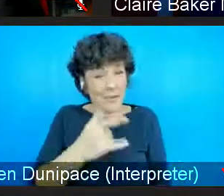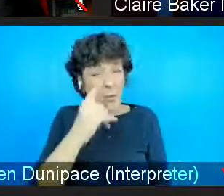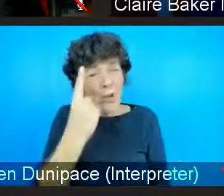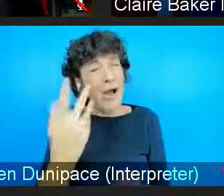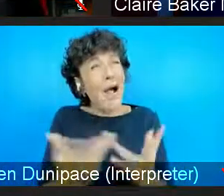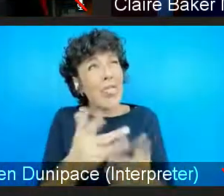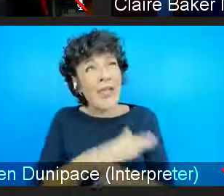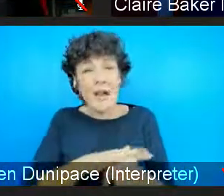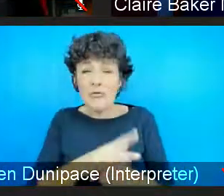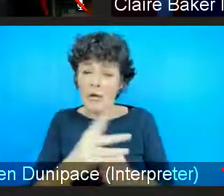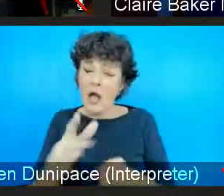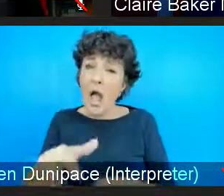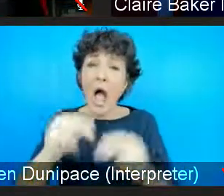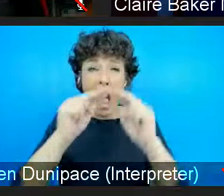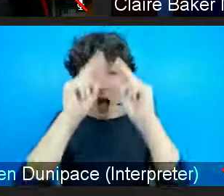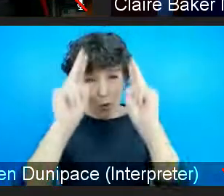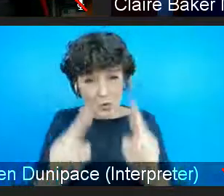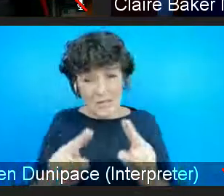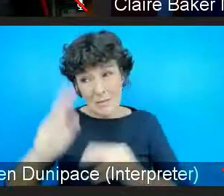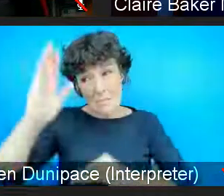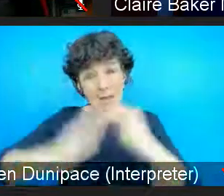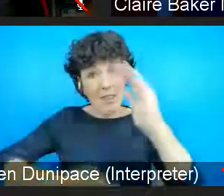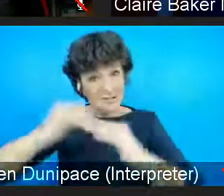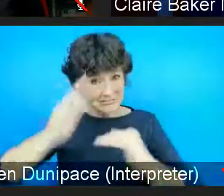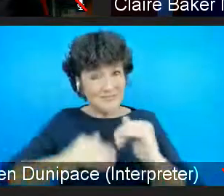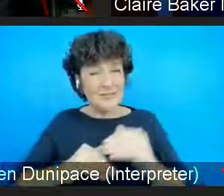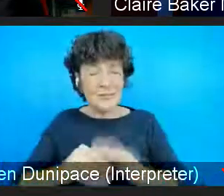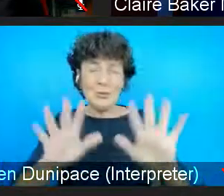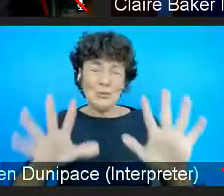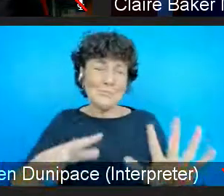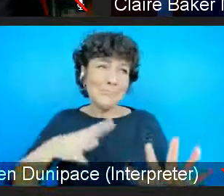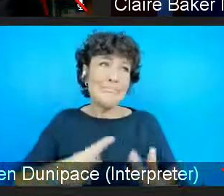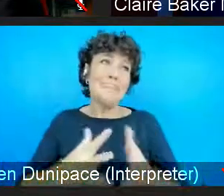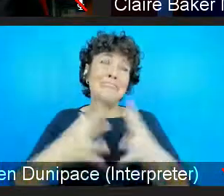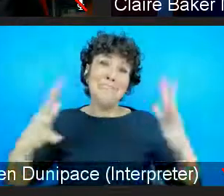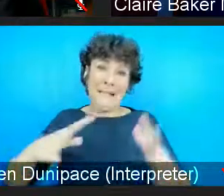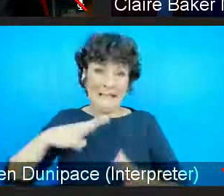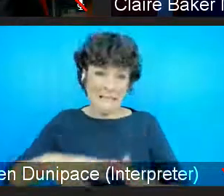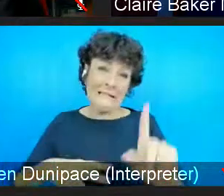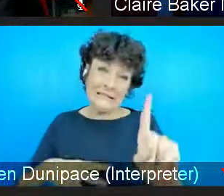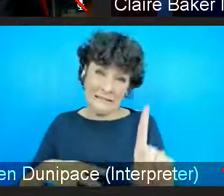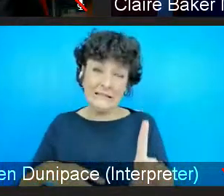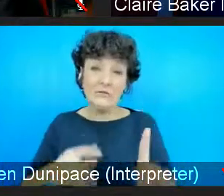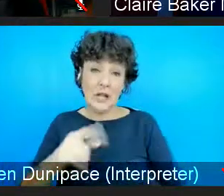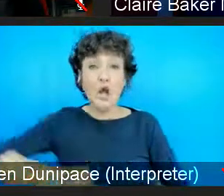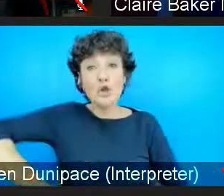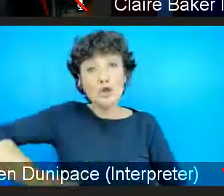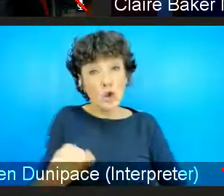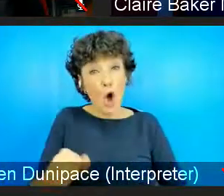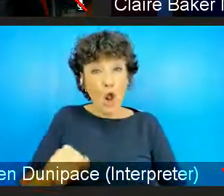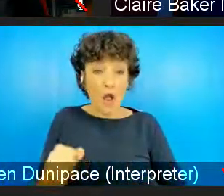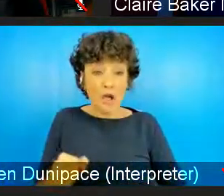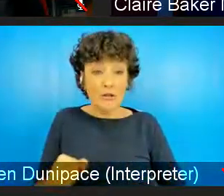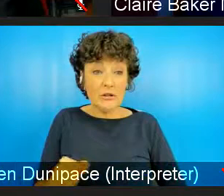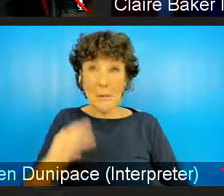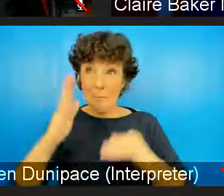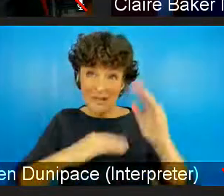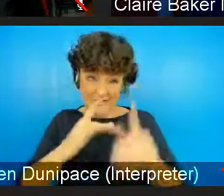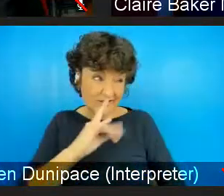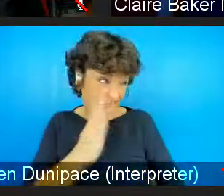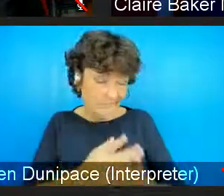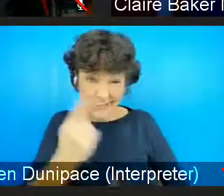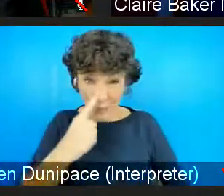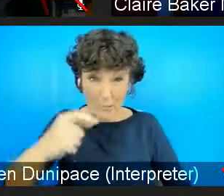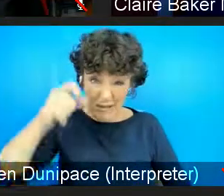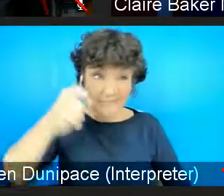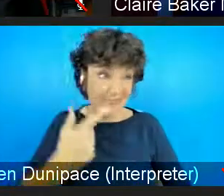and buildings, actually, where there's a very, very big need. You know, Scotland's buildings rather are pretty leaky in terms of